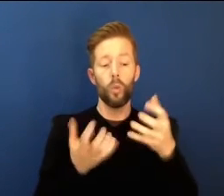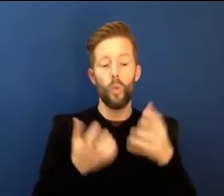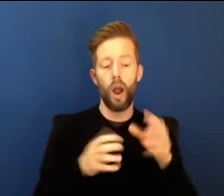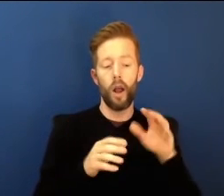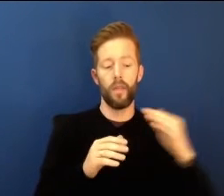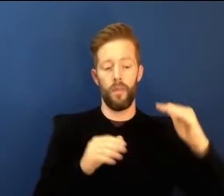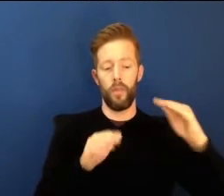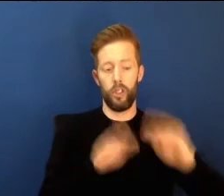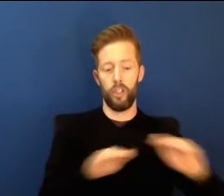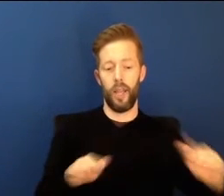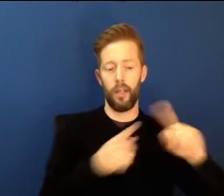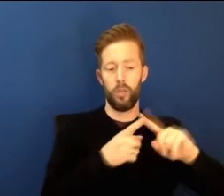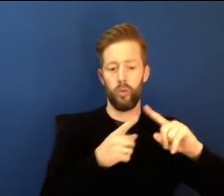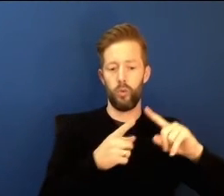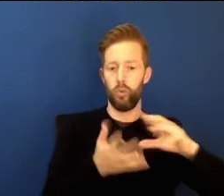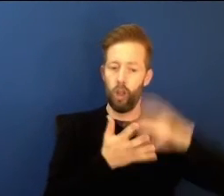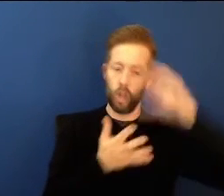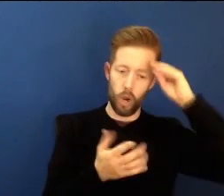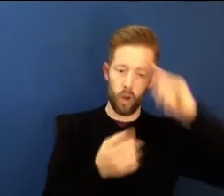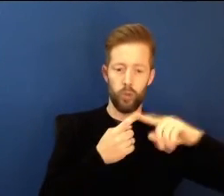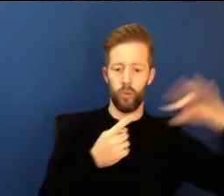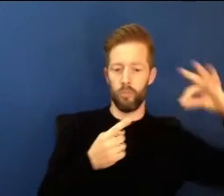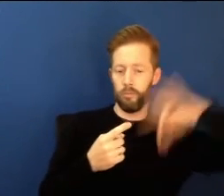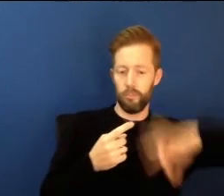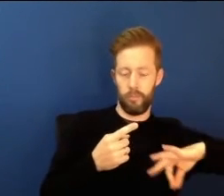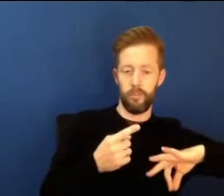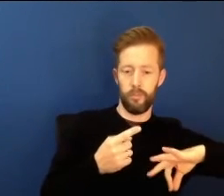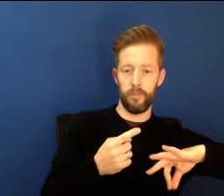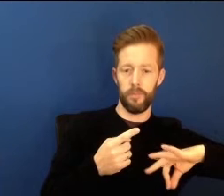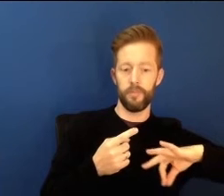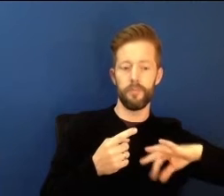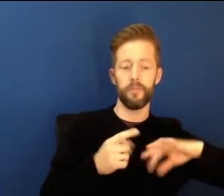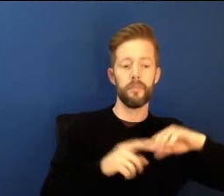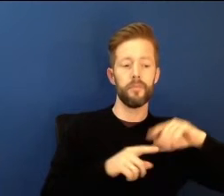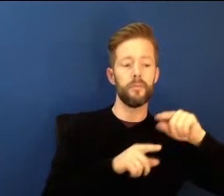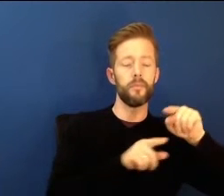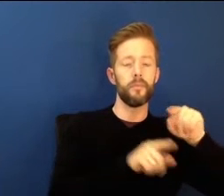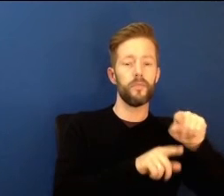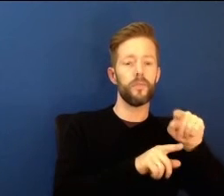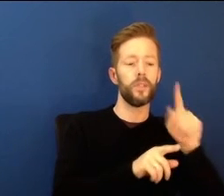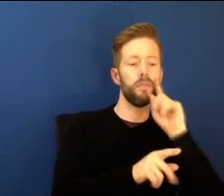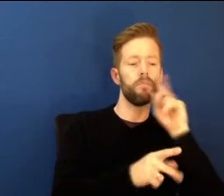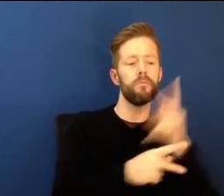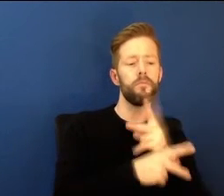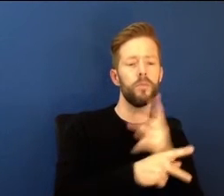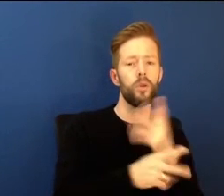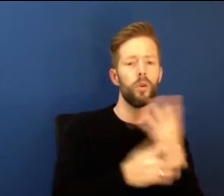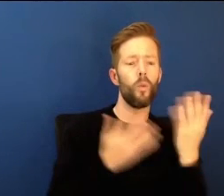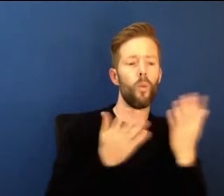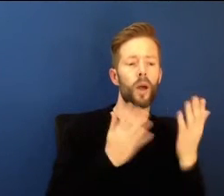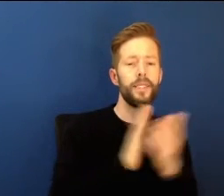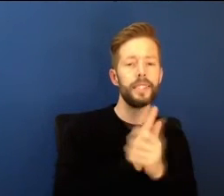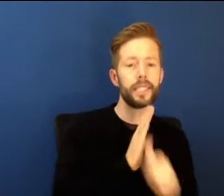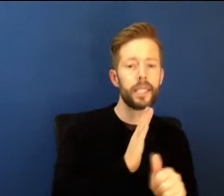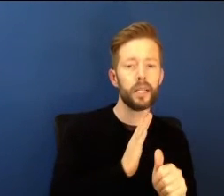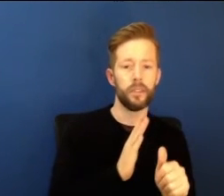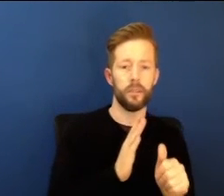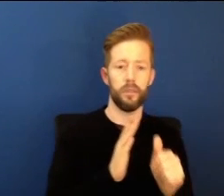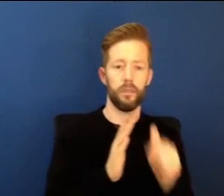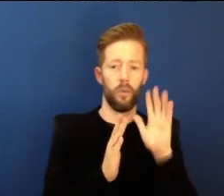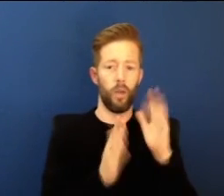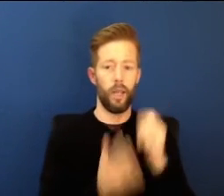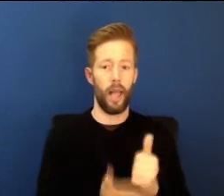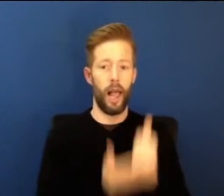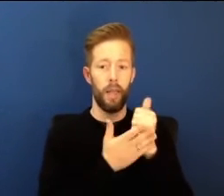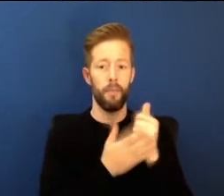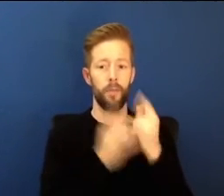out of whatever activity it is that you're doing? So looking at that end goal and then figuring out what are the